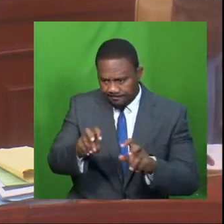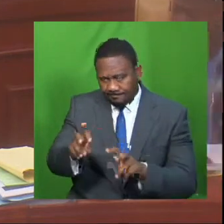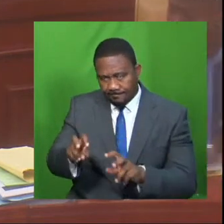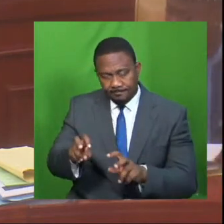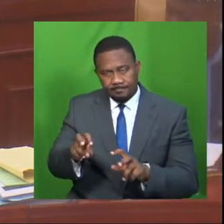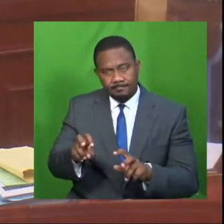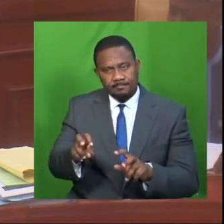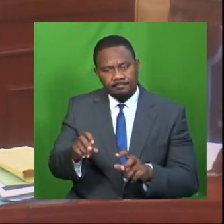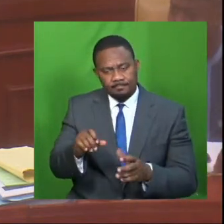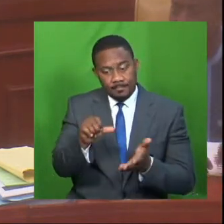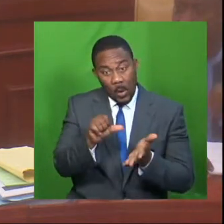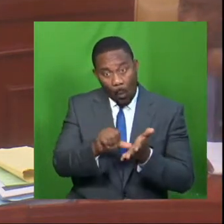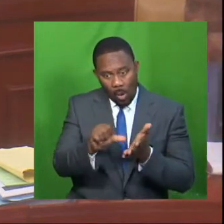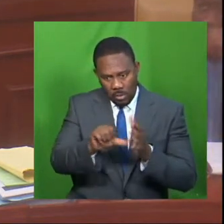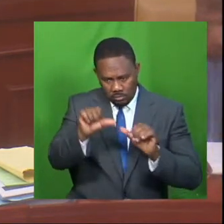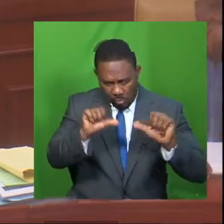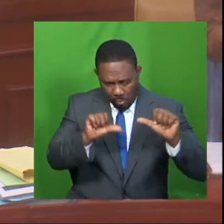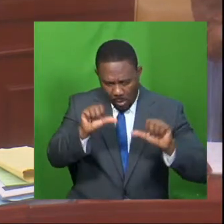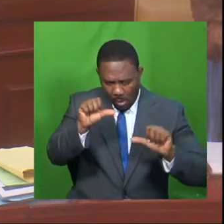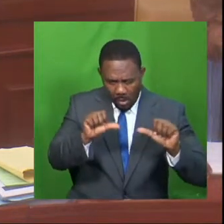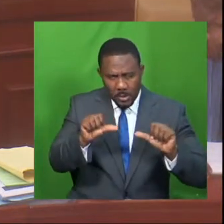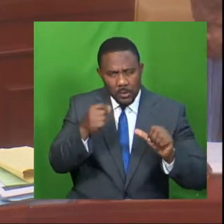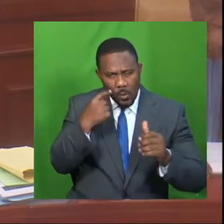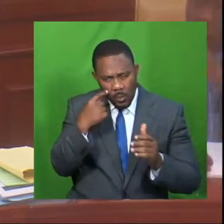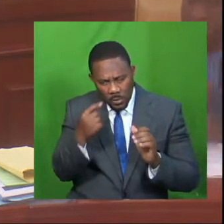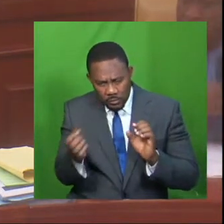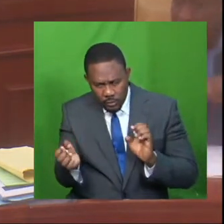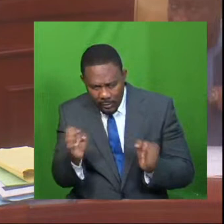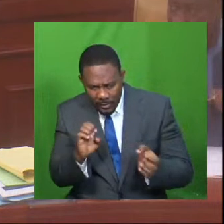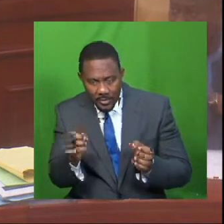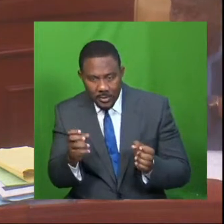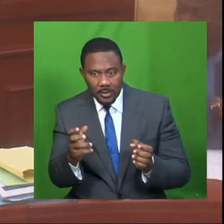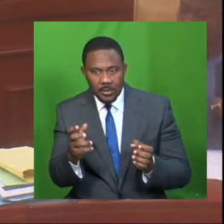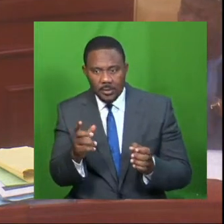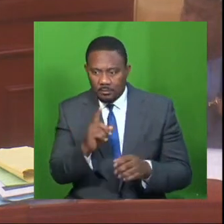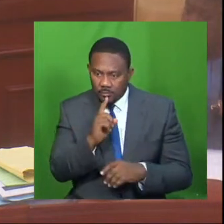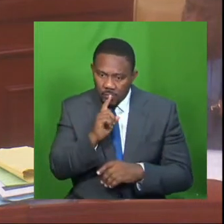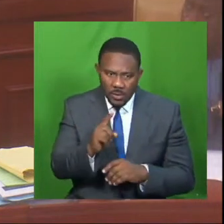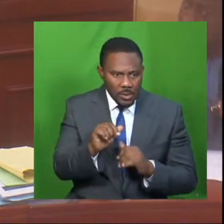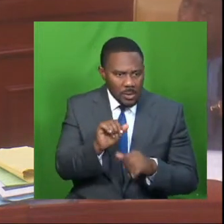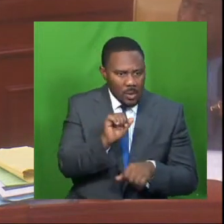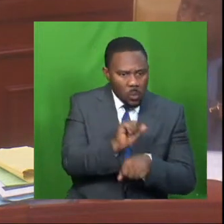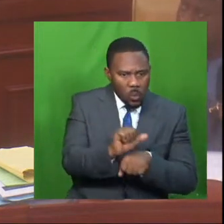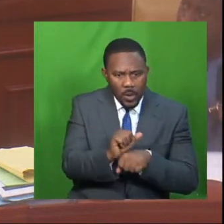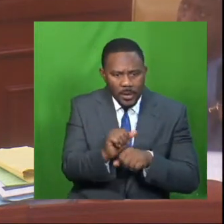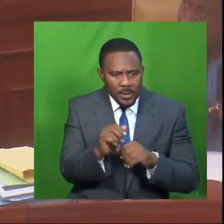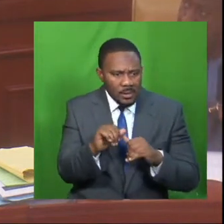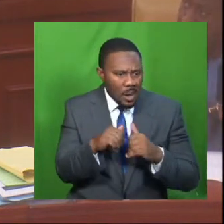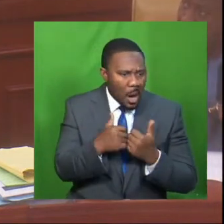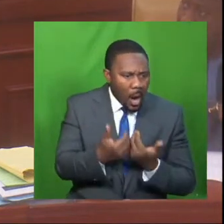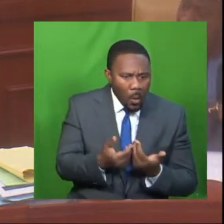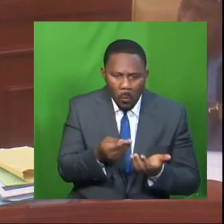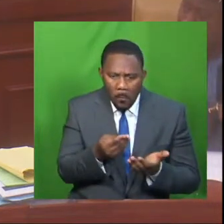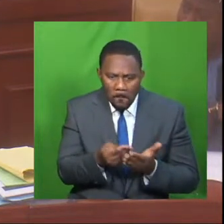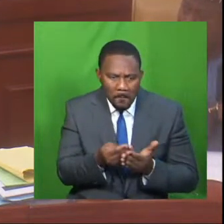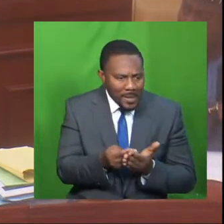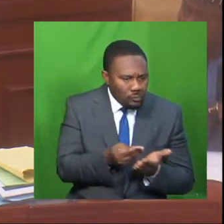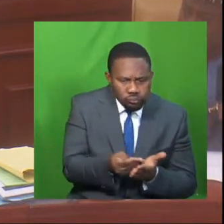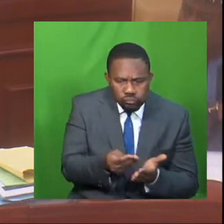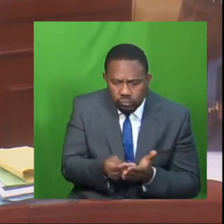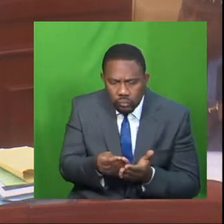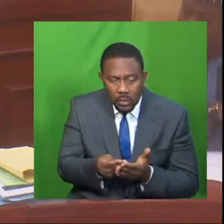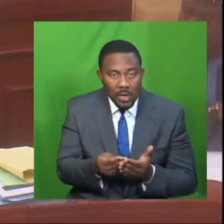Yes, chairman for Works and Housing Committee. Report of the Committee on Works and Housing on the commercial contract between the Government of the Republic